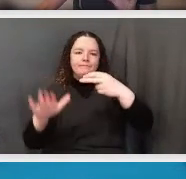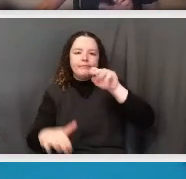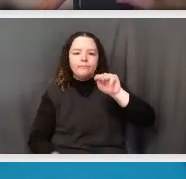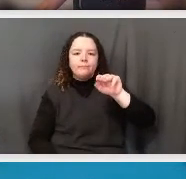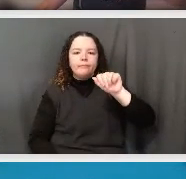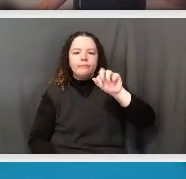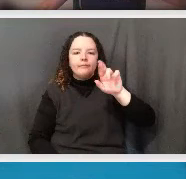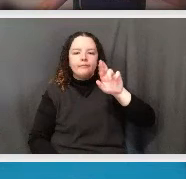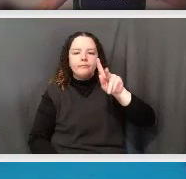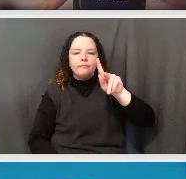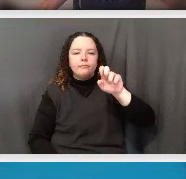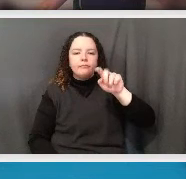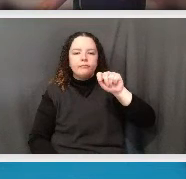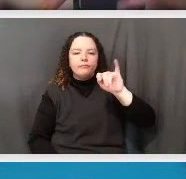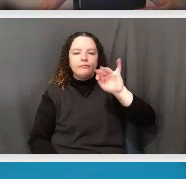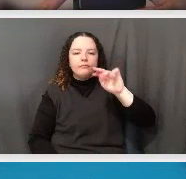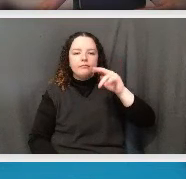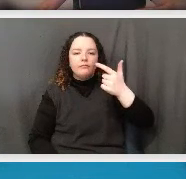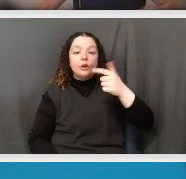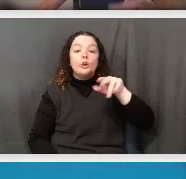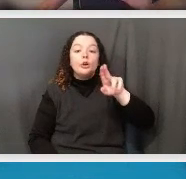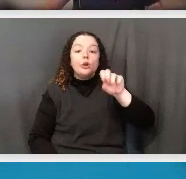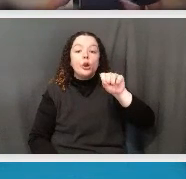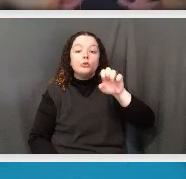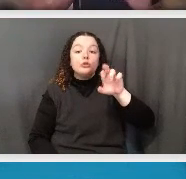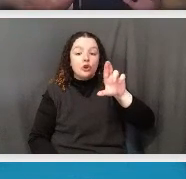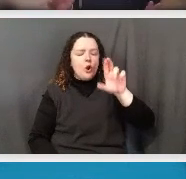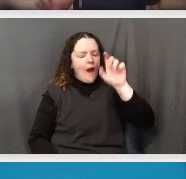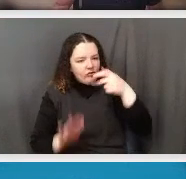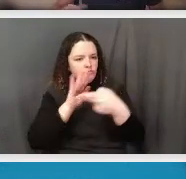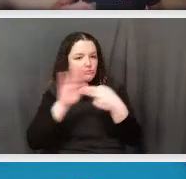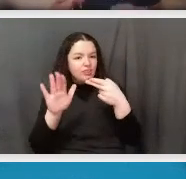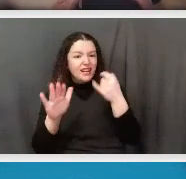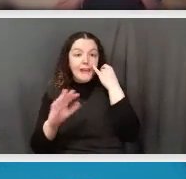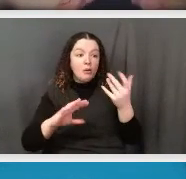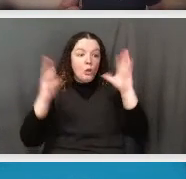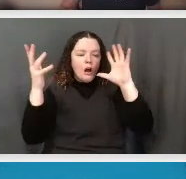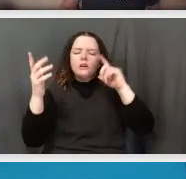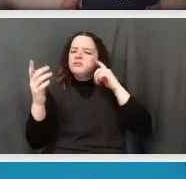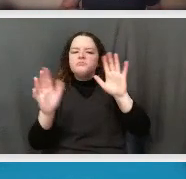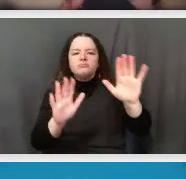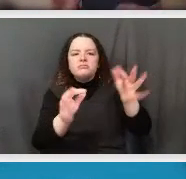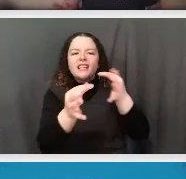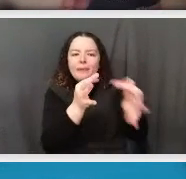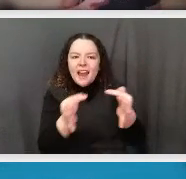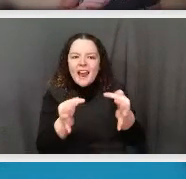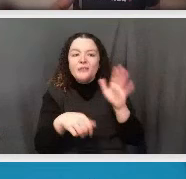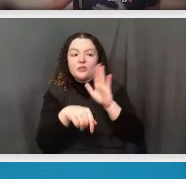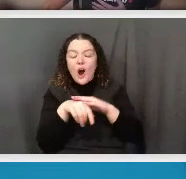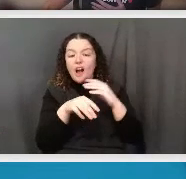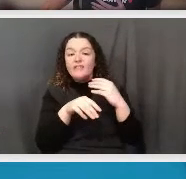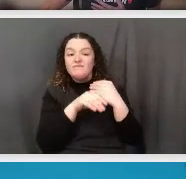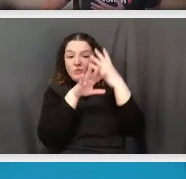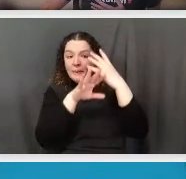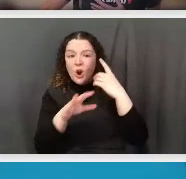will increase your billing for the month. So making sure they're marketing users. If you do mess up in that, just explain that you were on the webinar, and our support team can help out